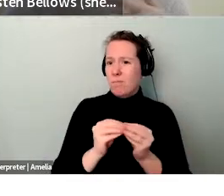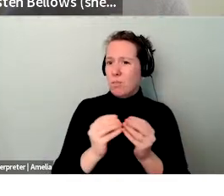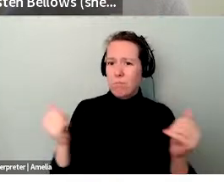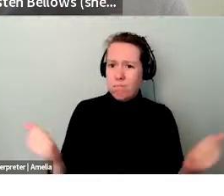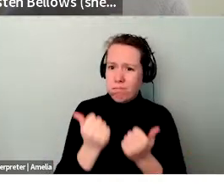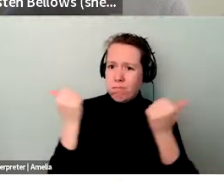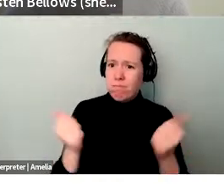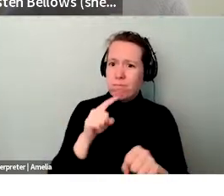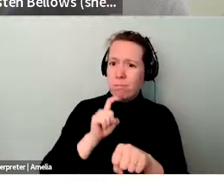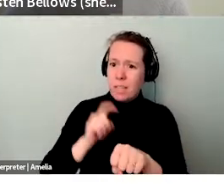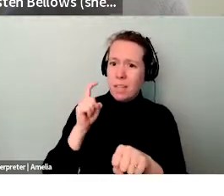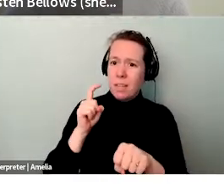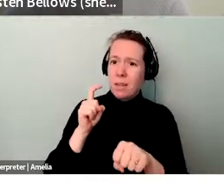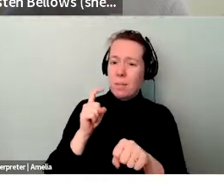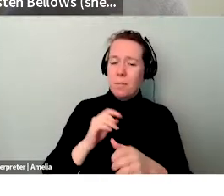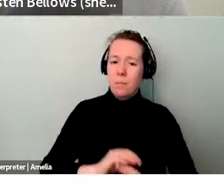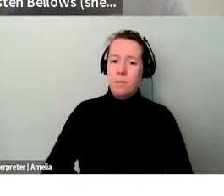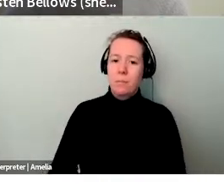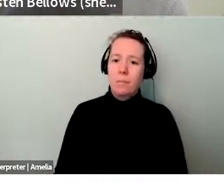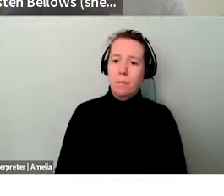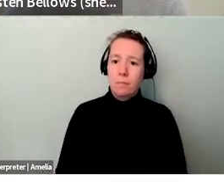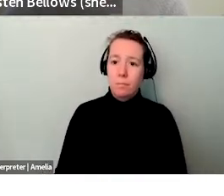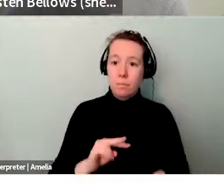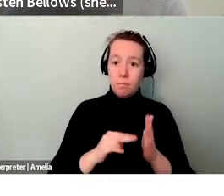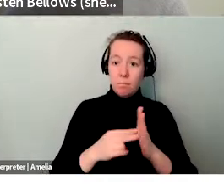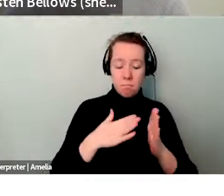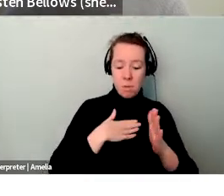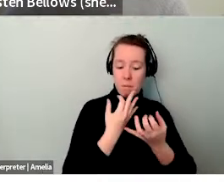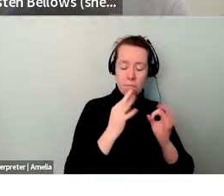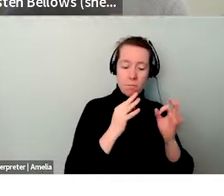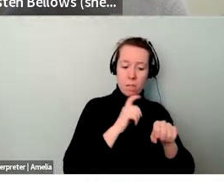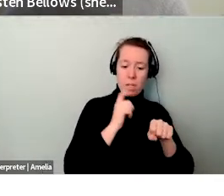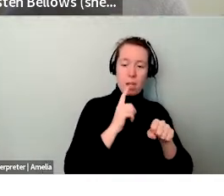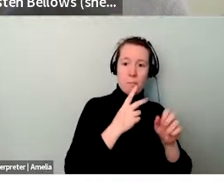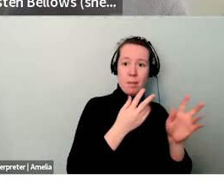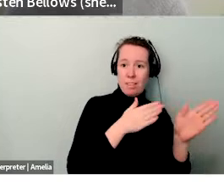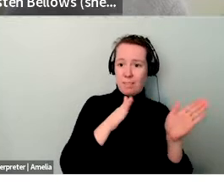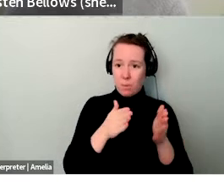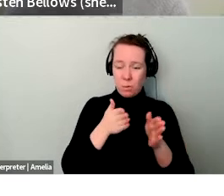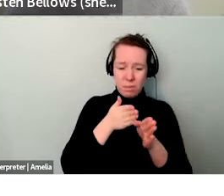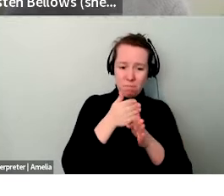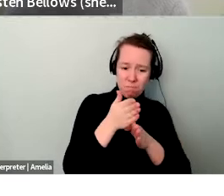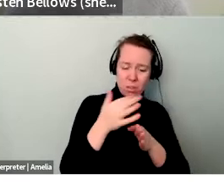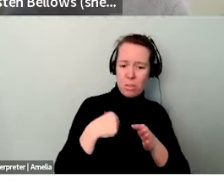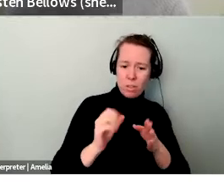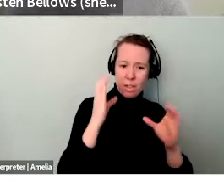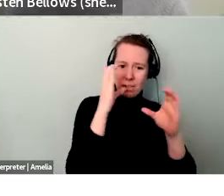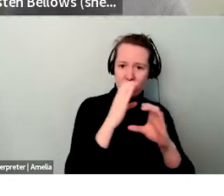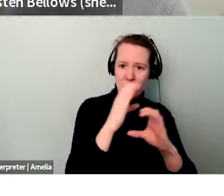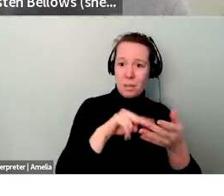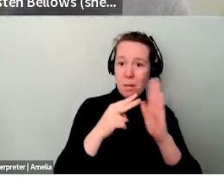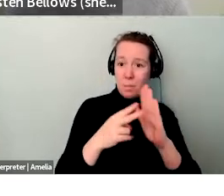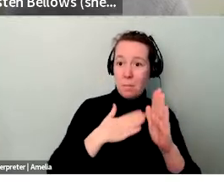It can take a lot of time to job search, and we may devote a lot of our free time to doing it, which can mean we are living in a constant state of